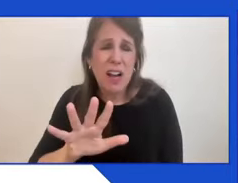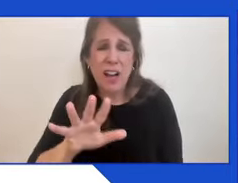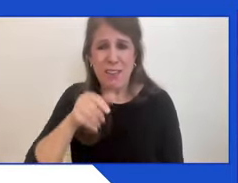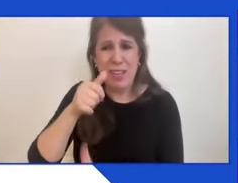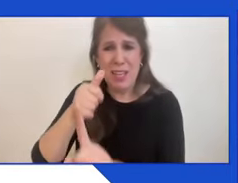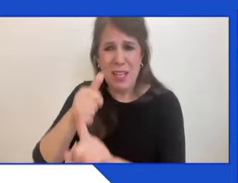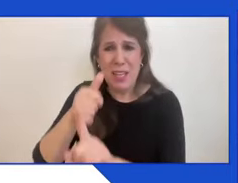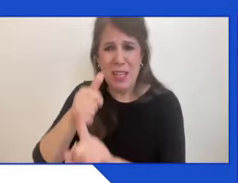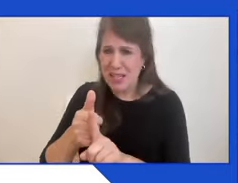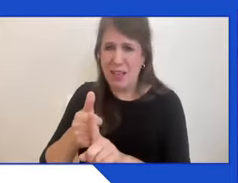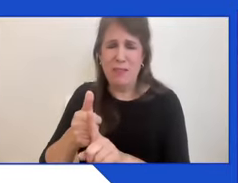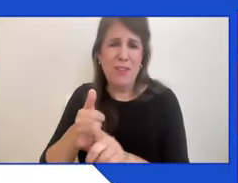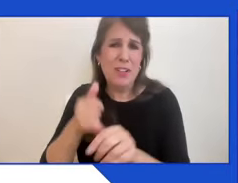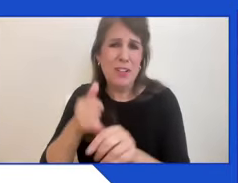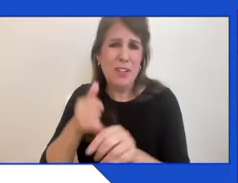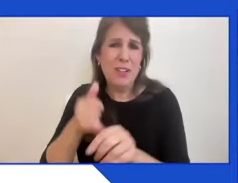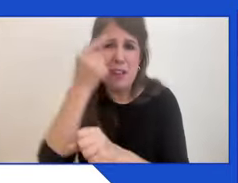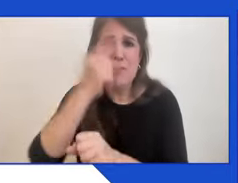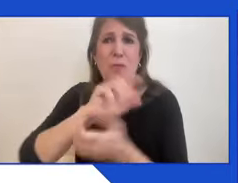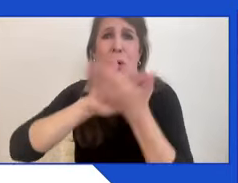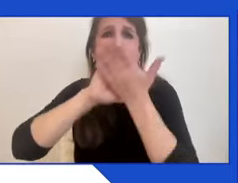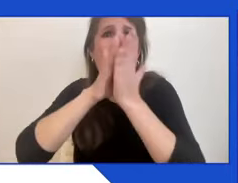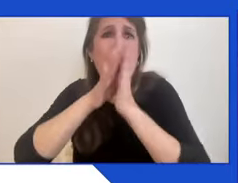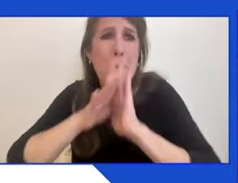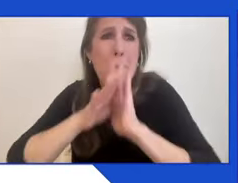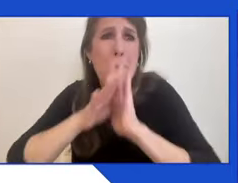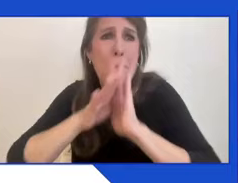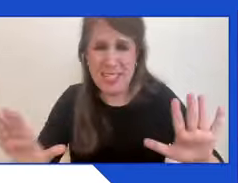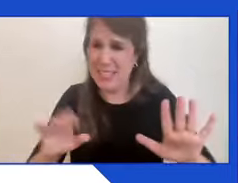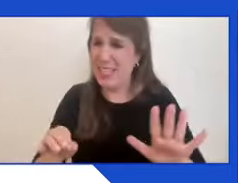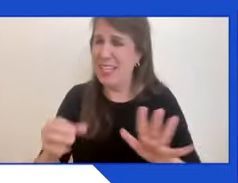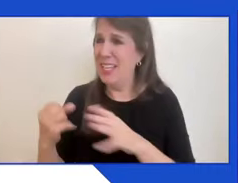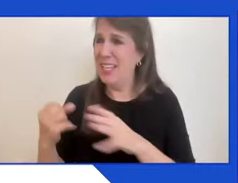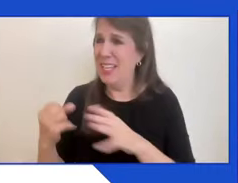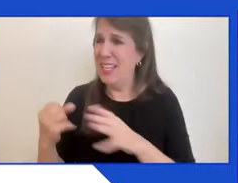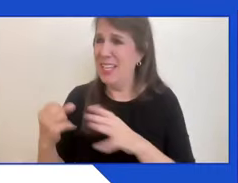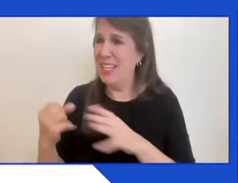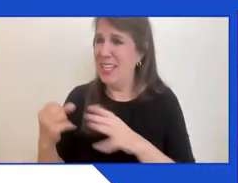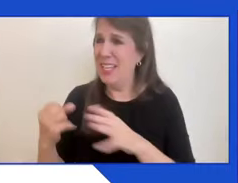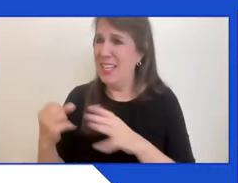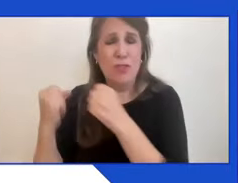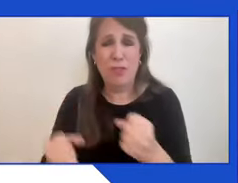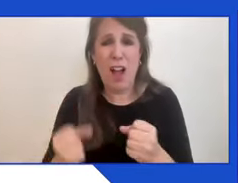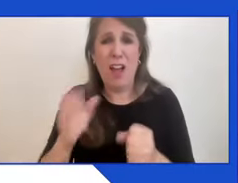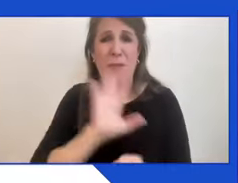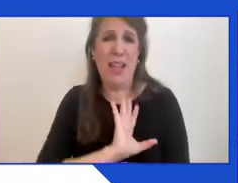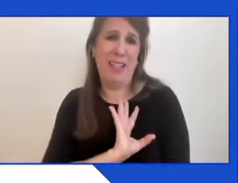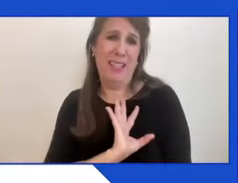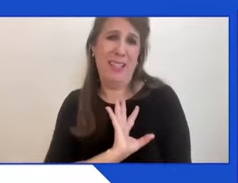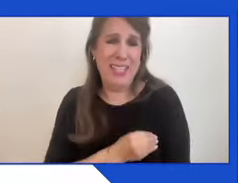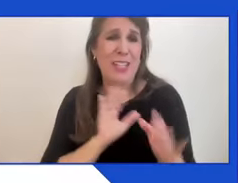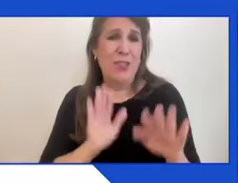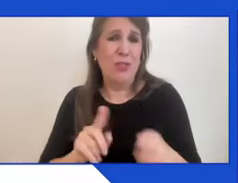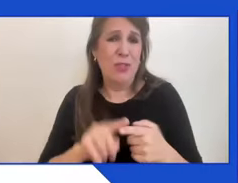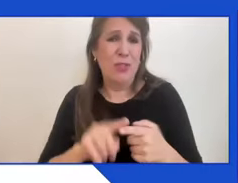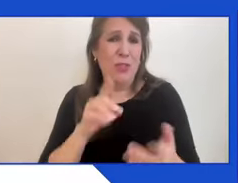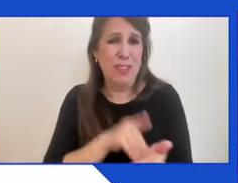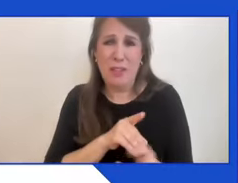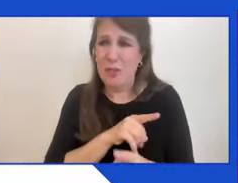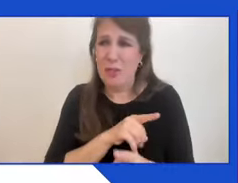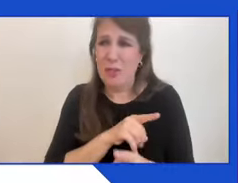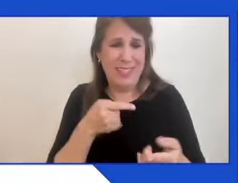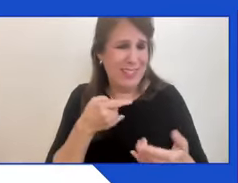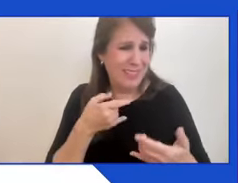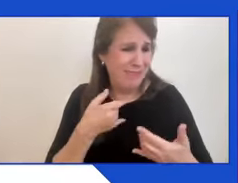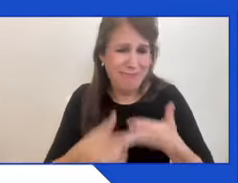doctor's appointments, who was kidnapped from his home during the invasion. With tears in their eyes, his